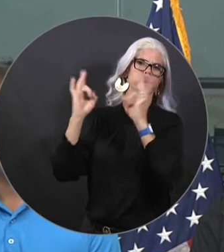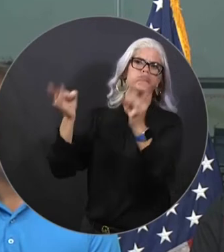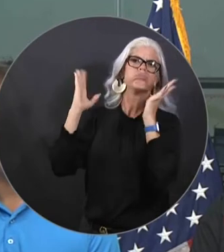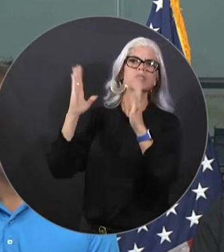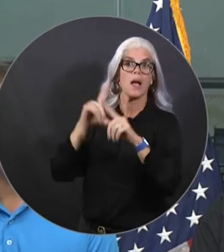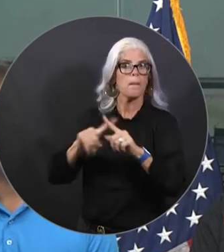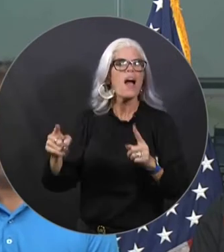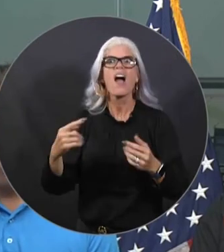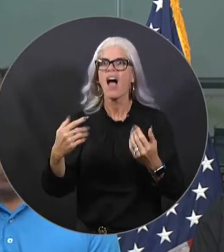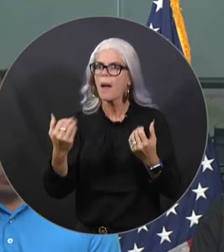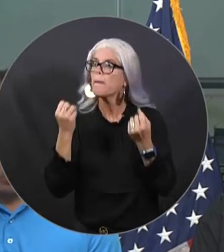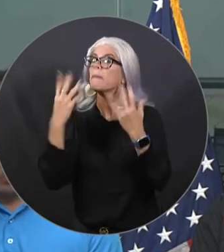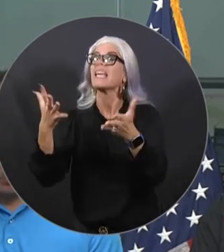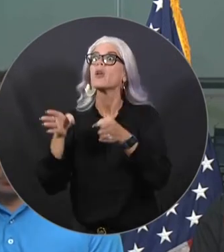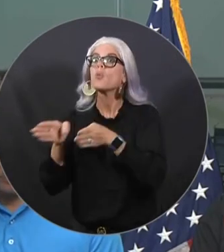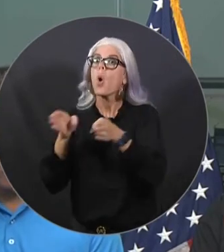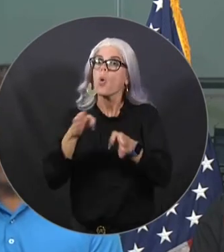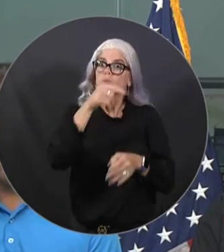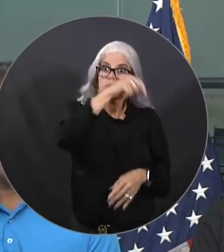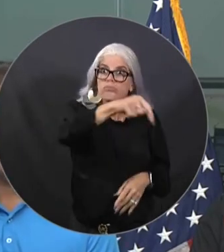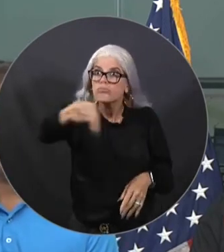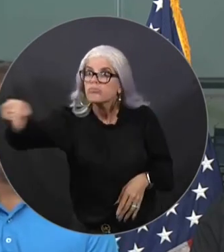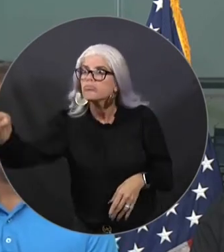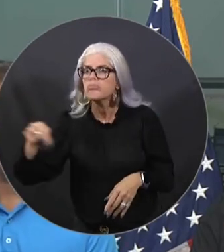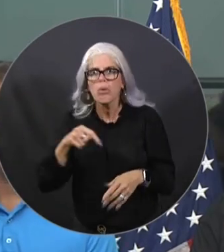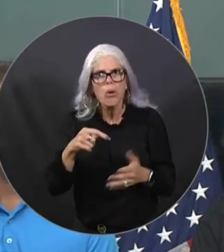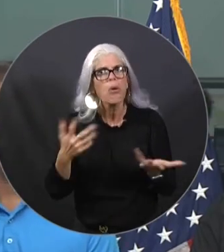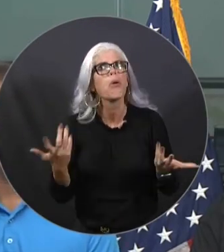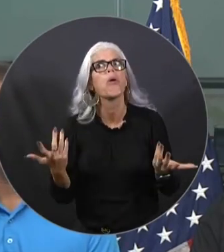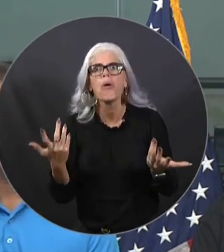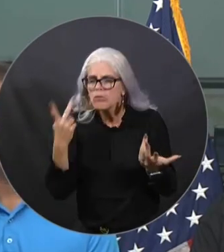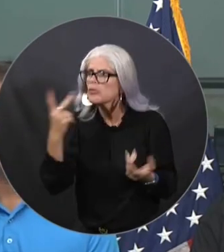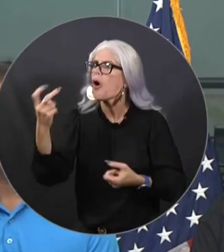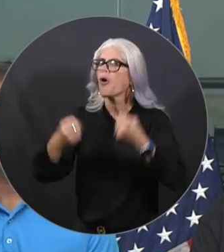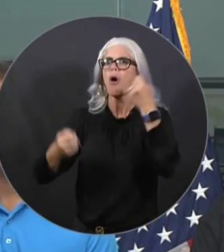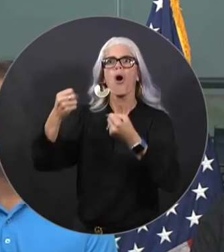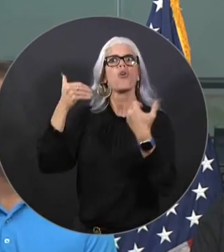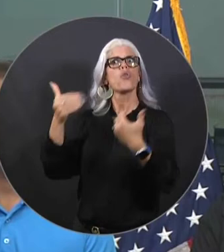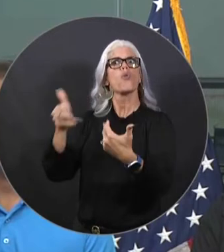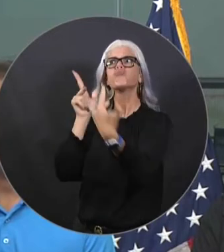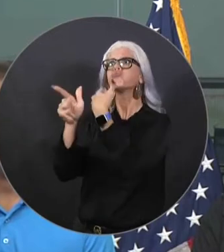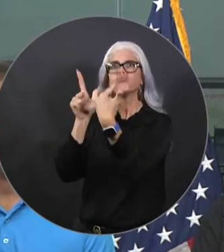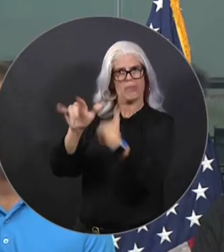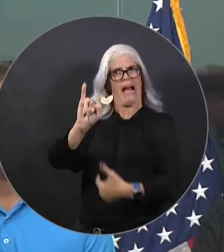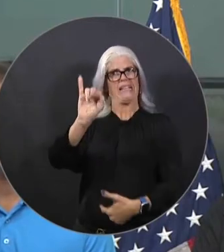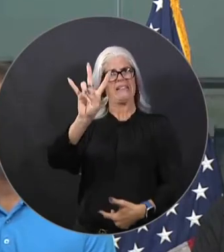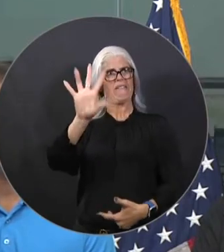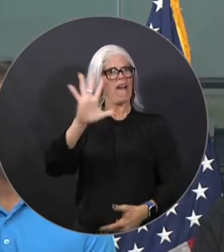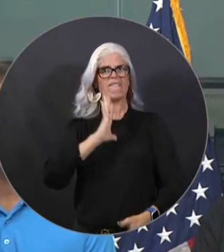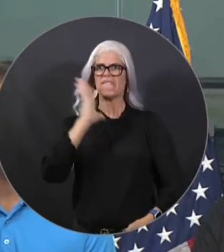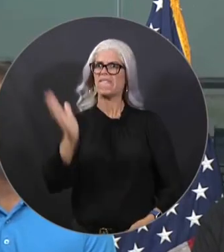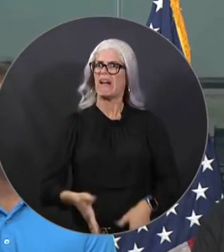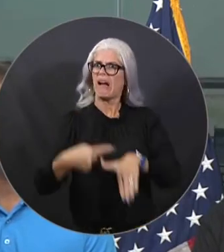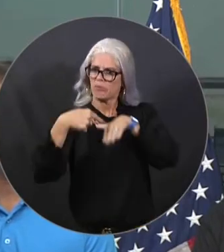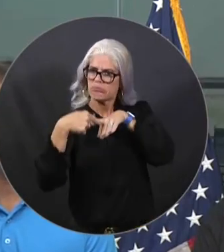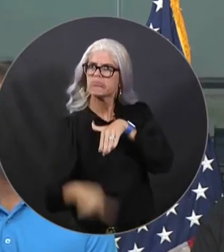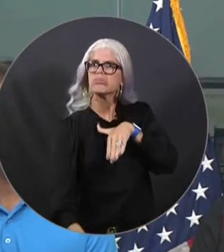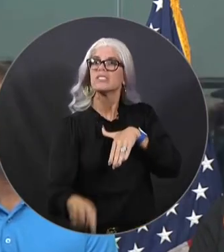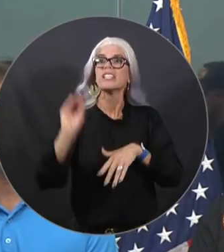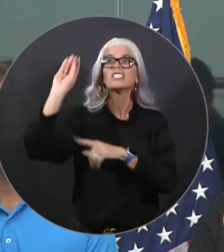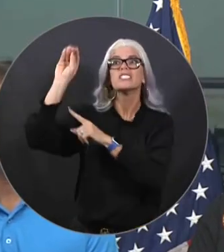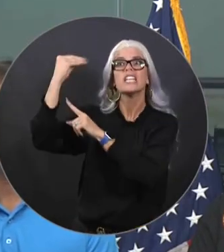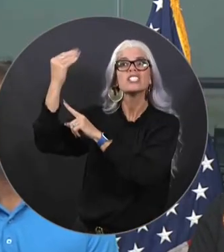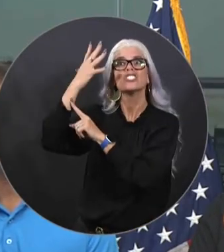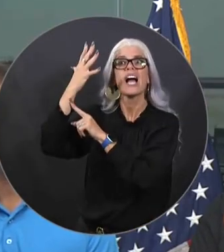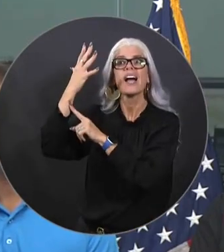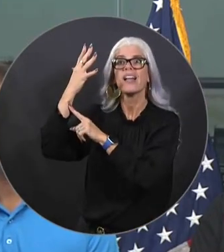traffic is flowing on I-75 without a problem, and most of the other roads are doing really well. Sunshine Skyway Bridge has reopened,